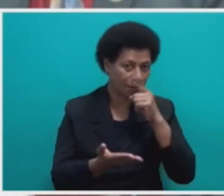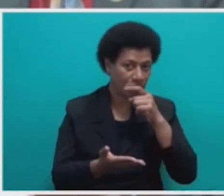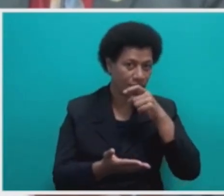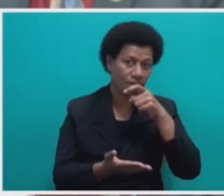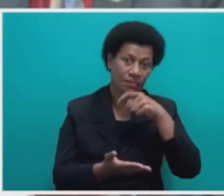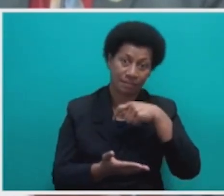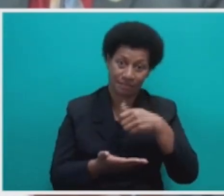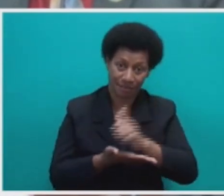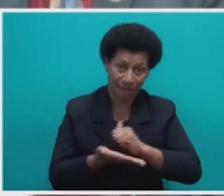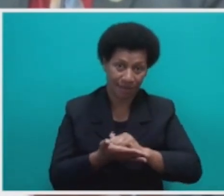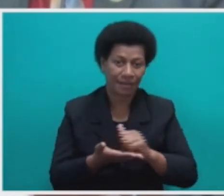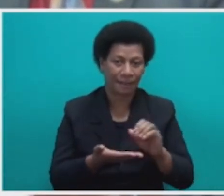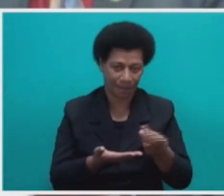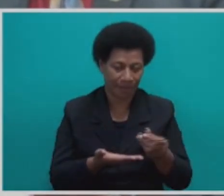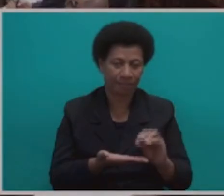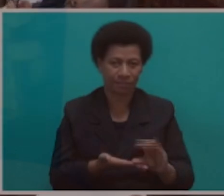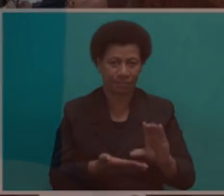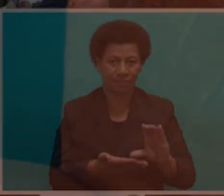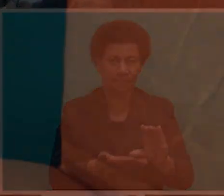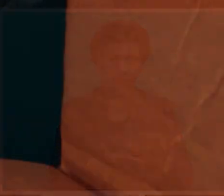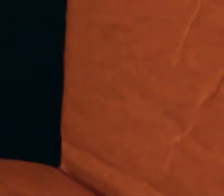making profit. Thank you. Thank you.